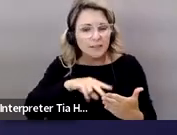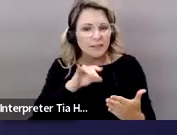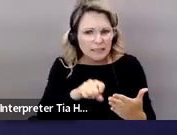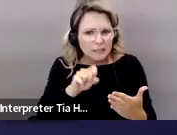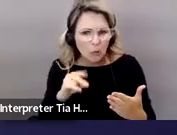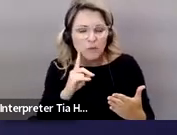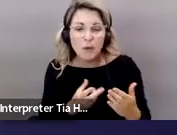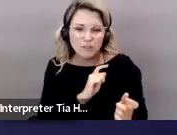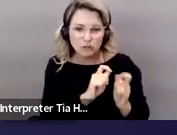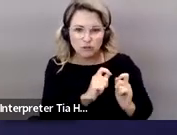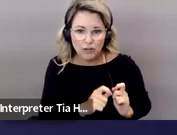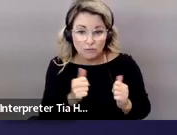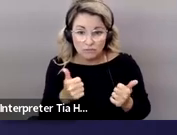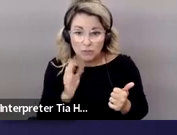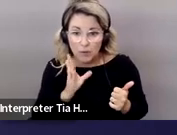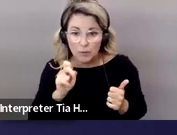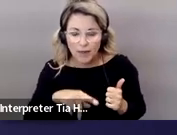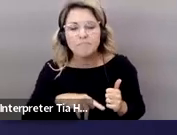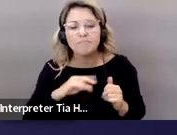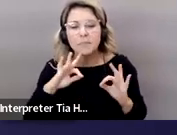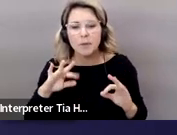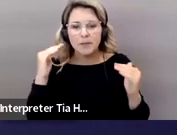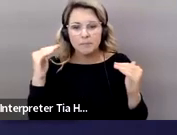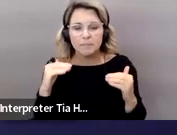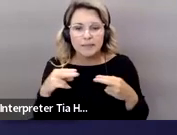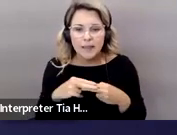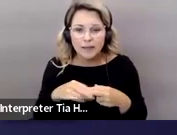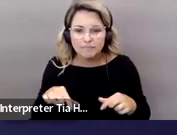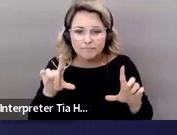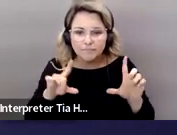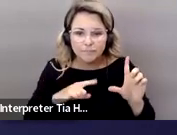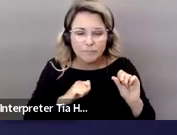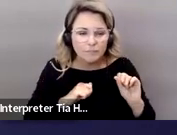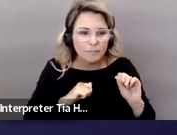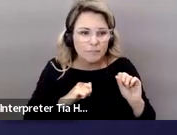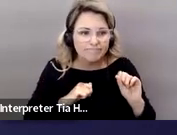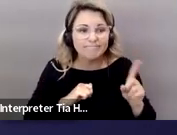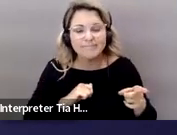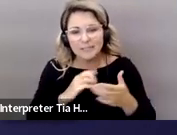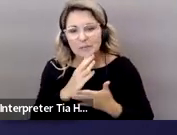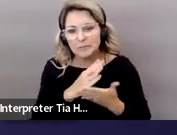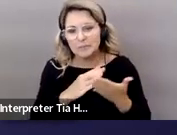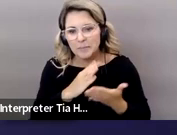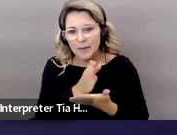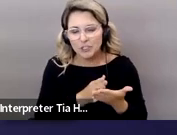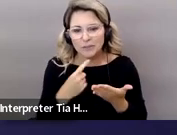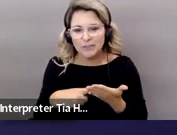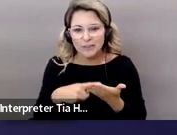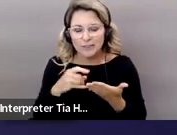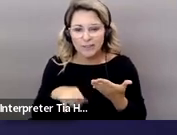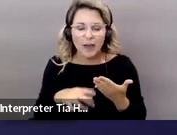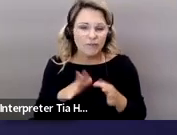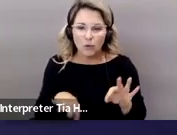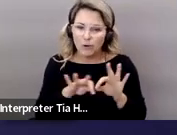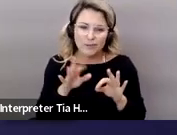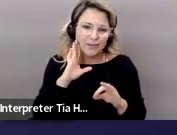Thank you. Thank you both. We'll go to the next slide here, and this has to do with the budget. And this is, of course, important. We